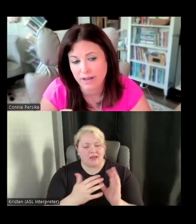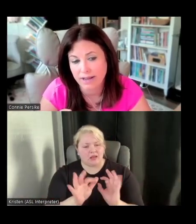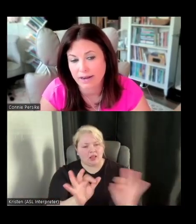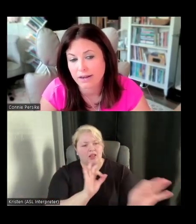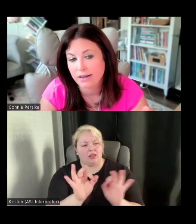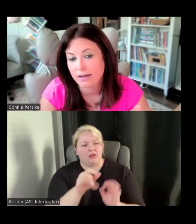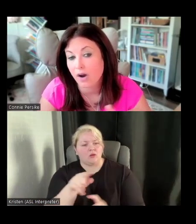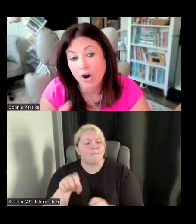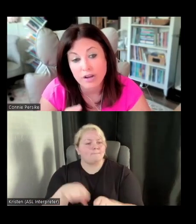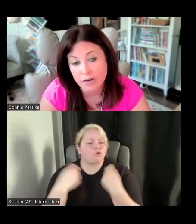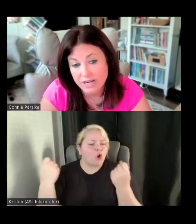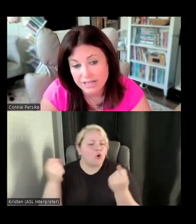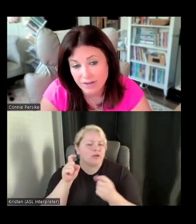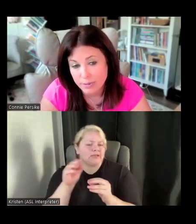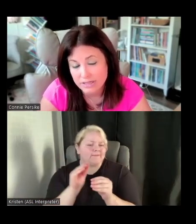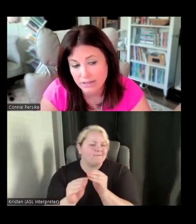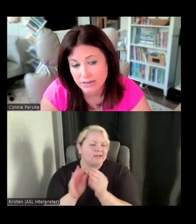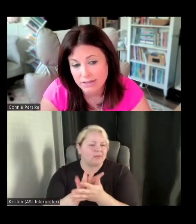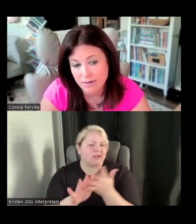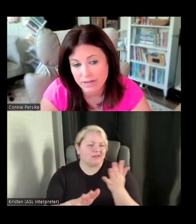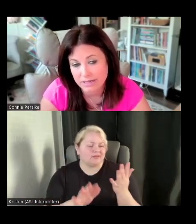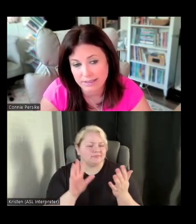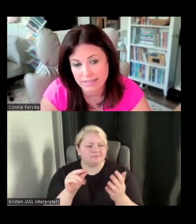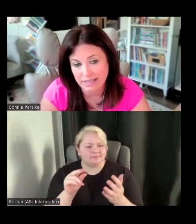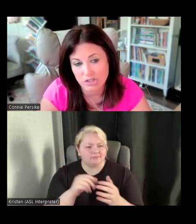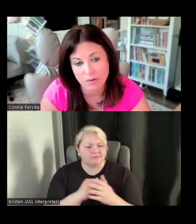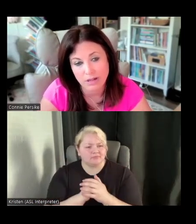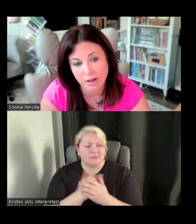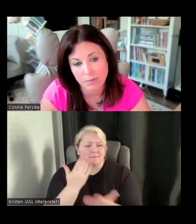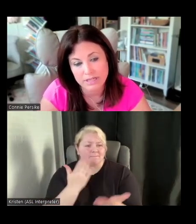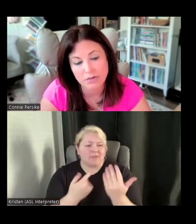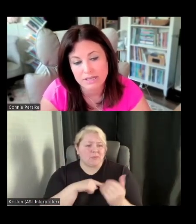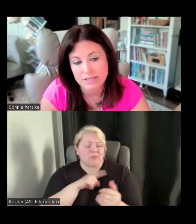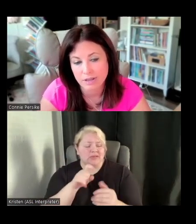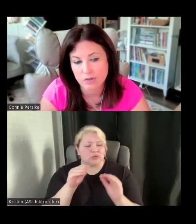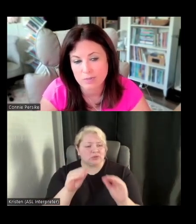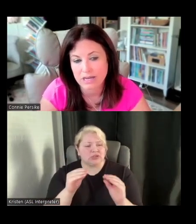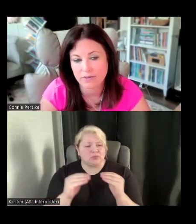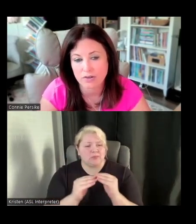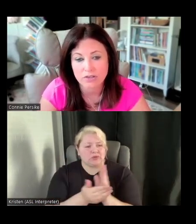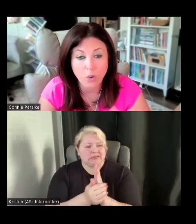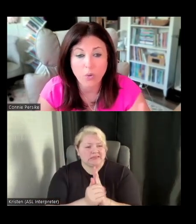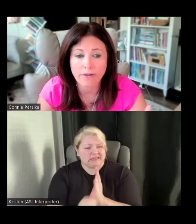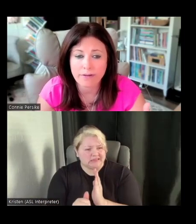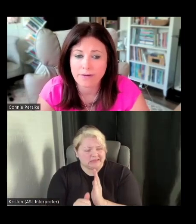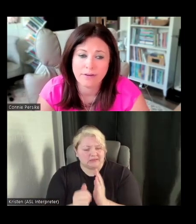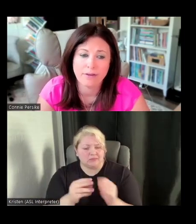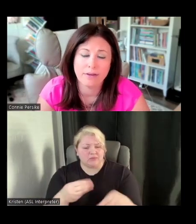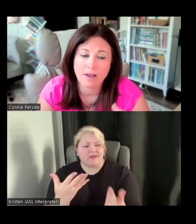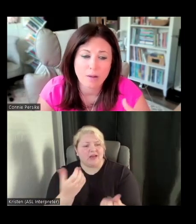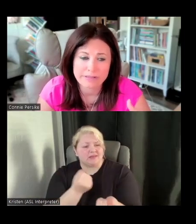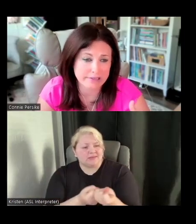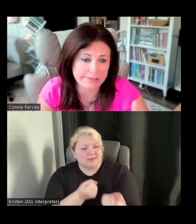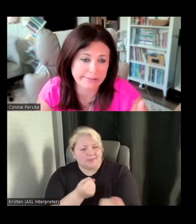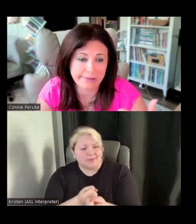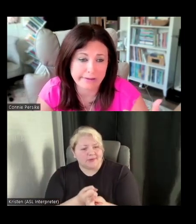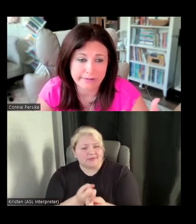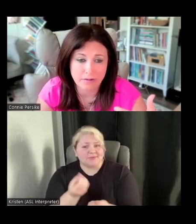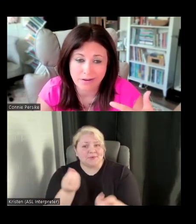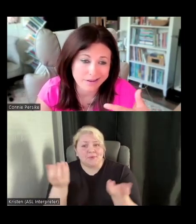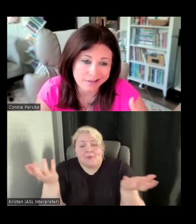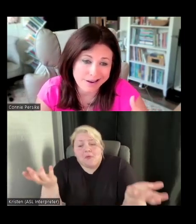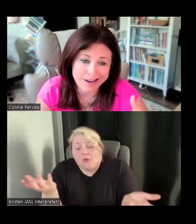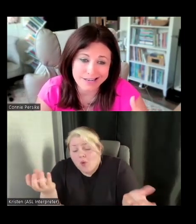to provide? Are there any developing skills that we need to teach that will help decrease some of those behaviors? Or how about this?